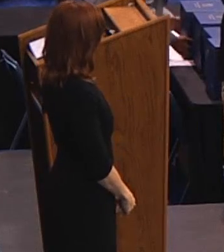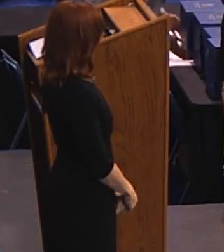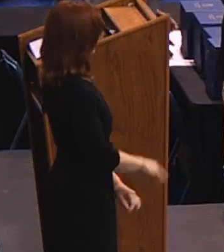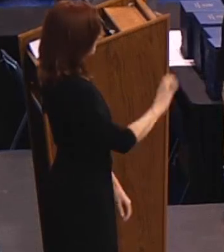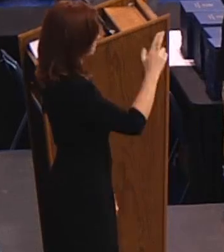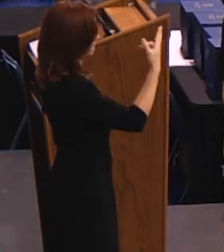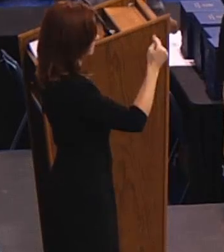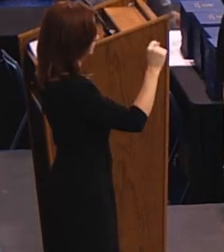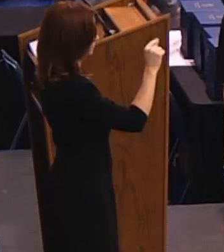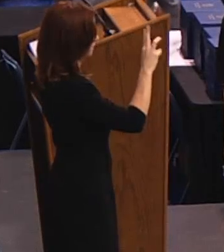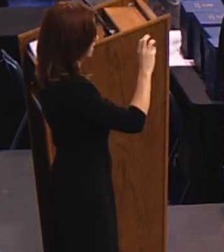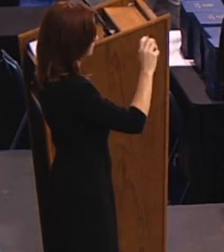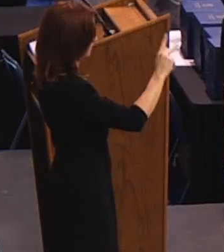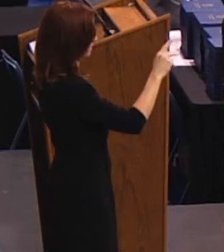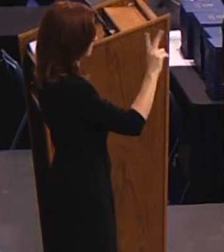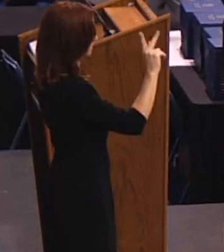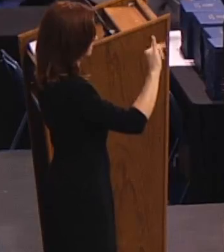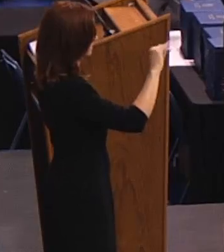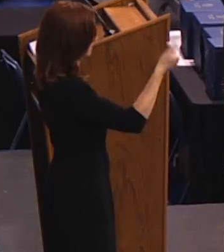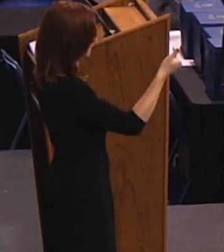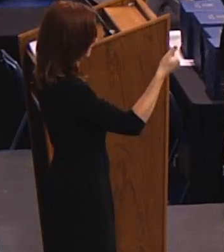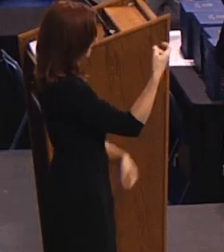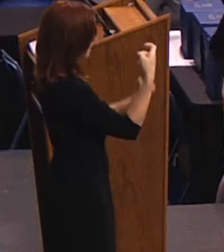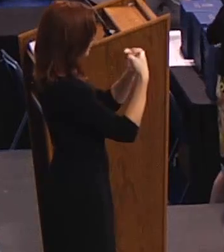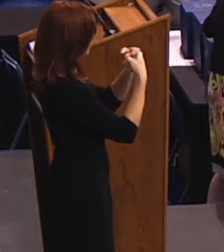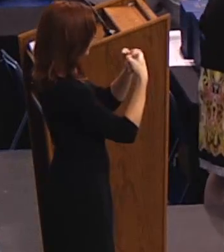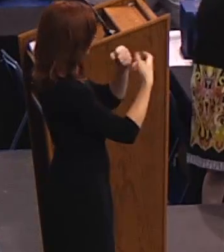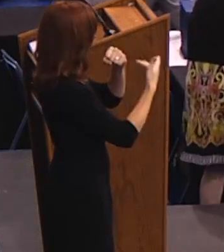Chadwick A. King, electrical technology.